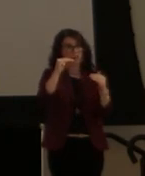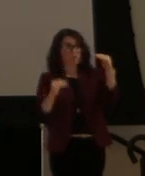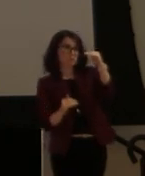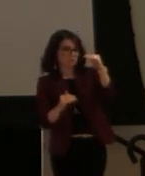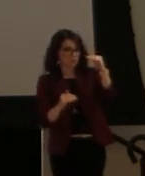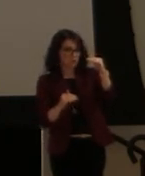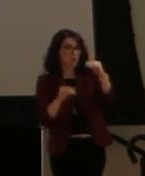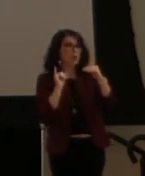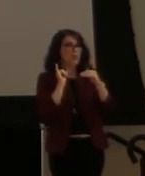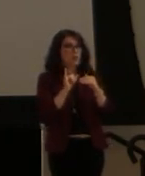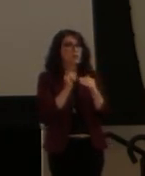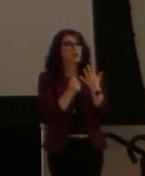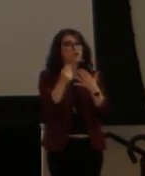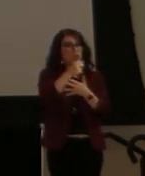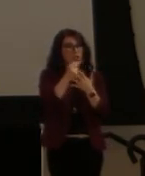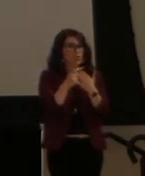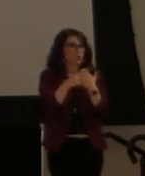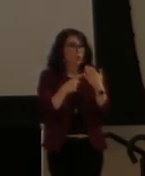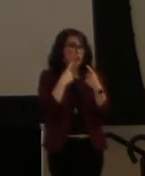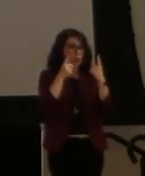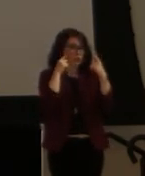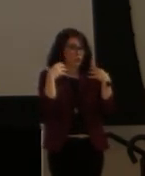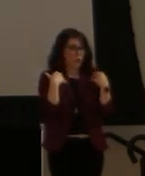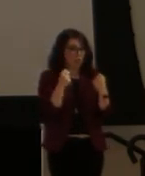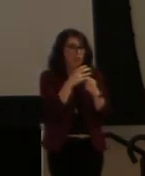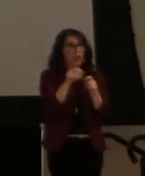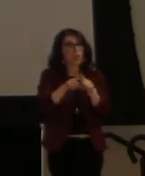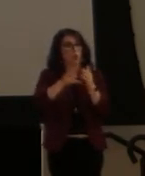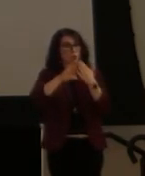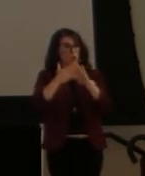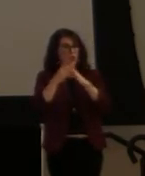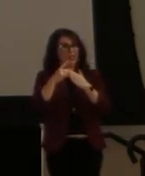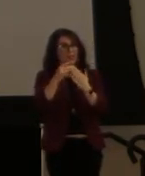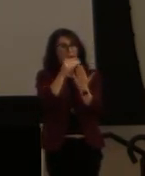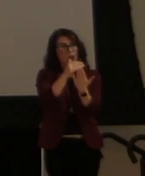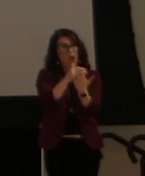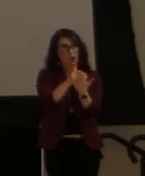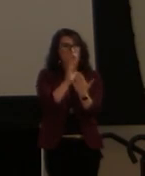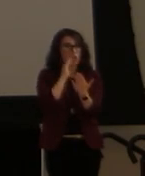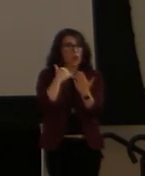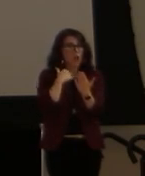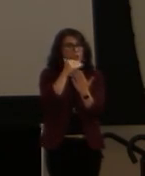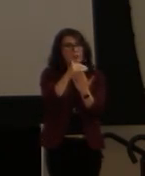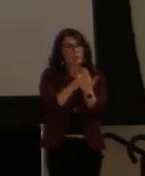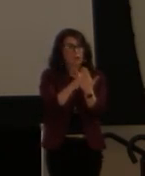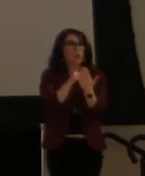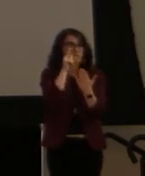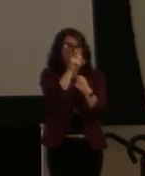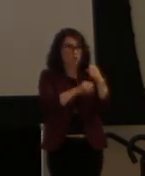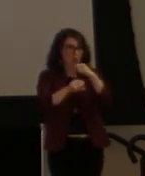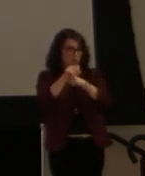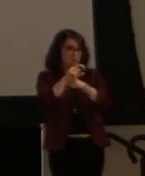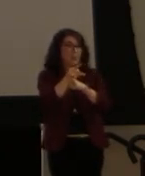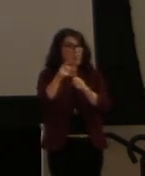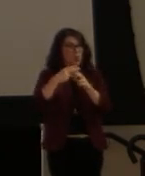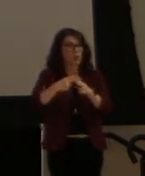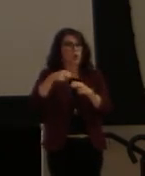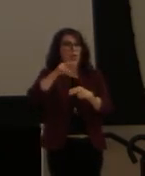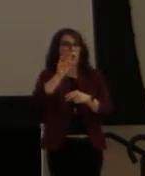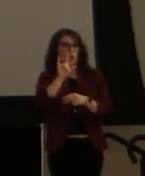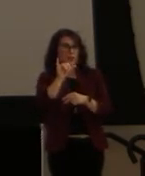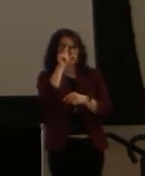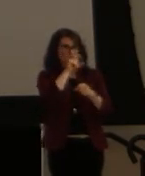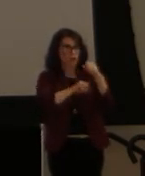Rankings, What Works for Health, and the Community Guide, where they have a set of strategies that they've identified as equity strategies that